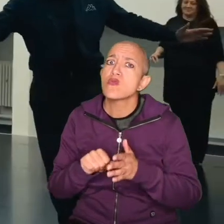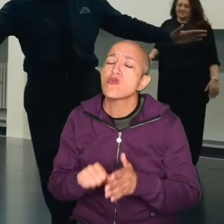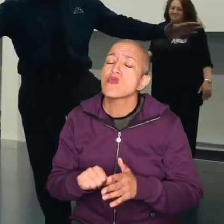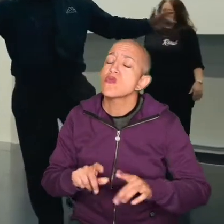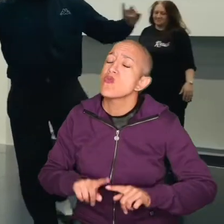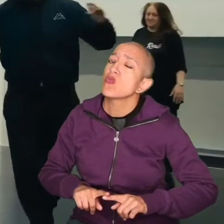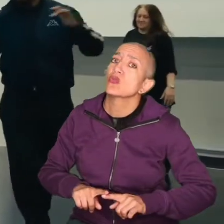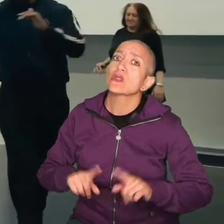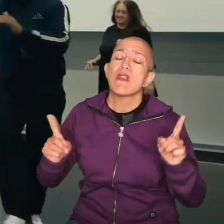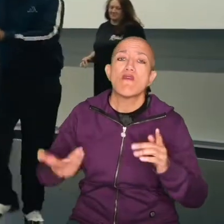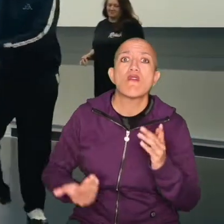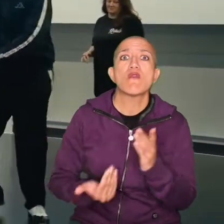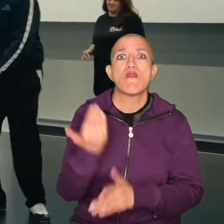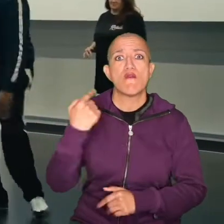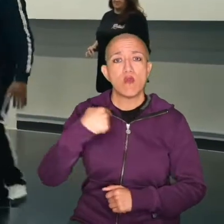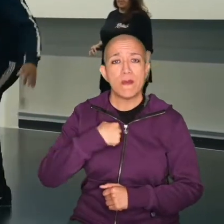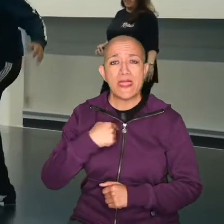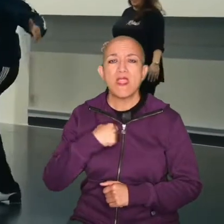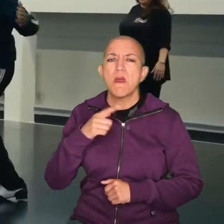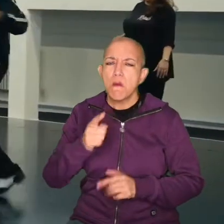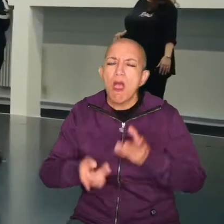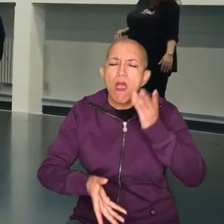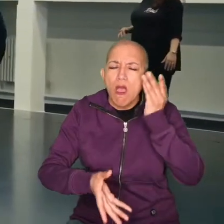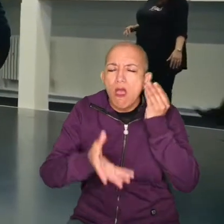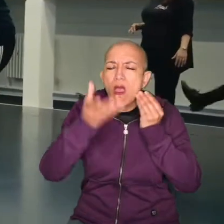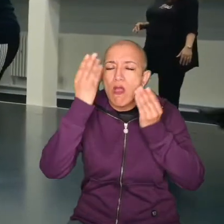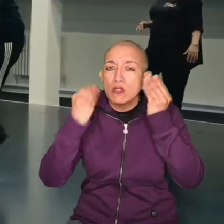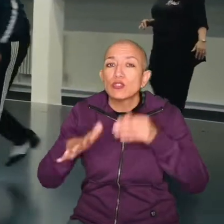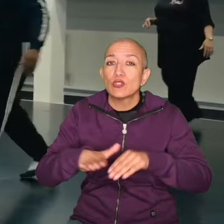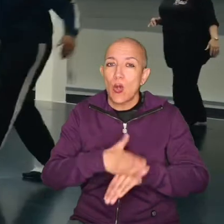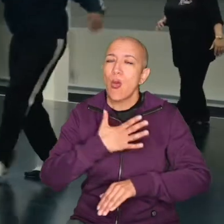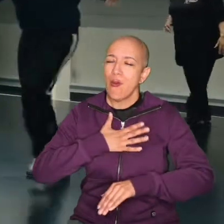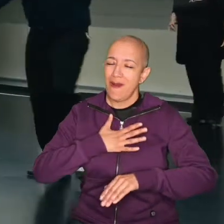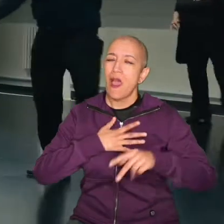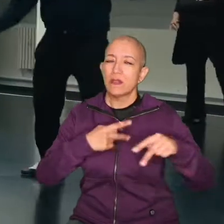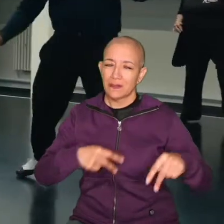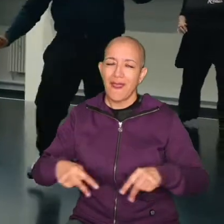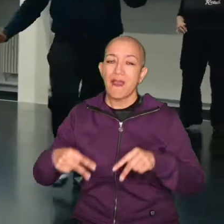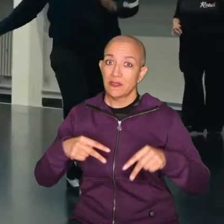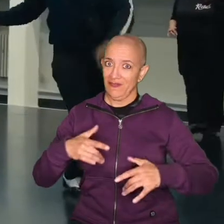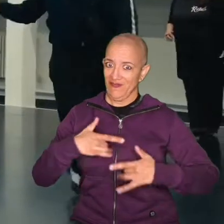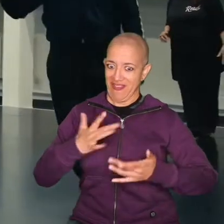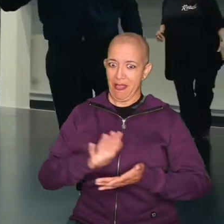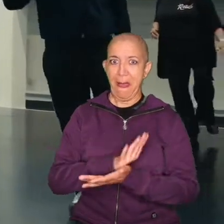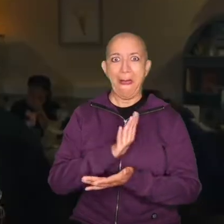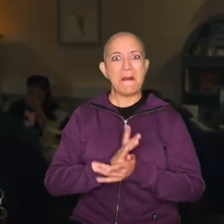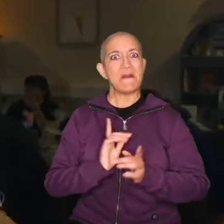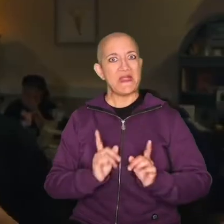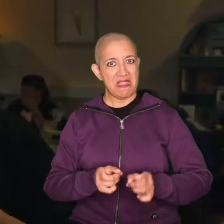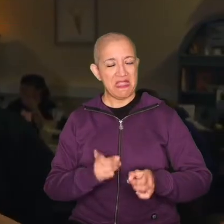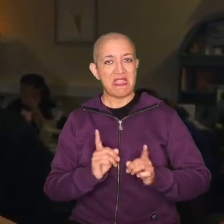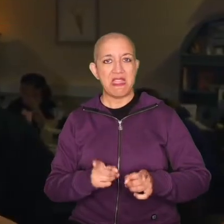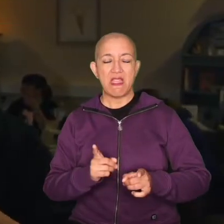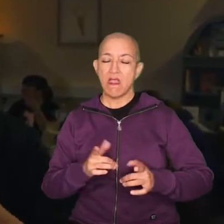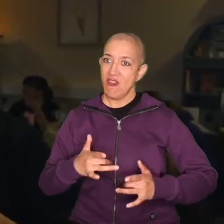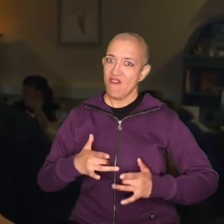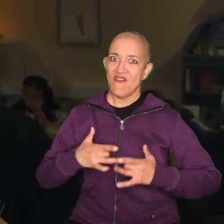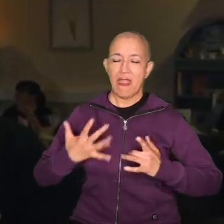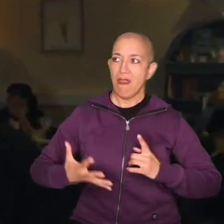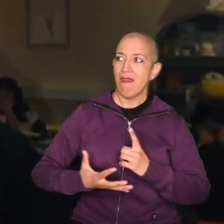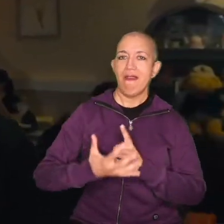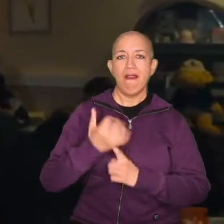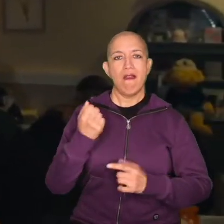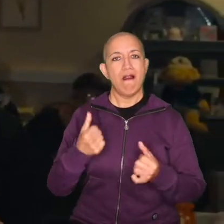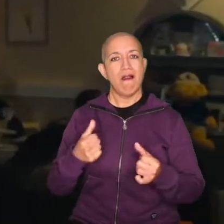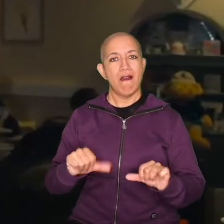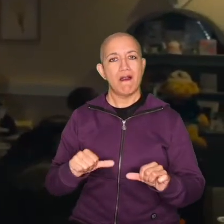slowly, but I do like dancing. It makes you feel happy. It just makes you feel happy and feels like you've done something, you know. It's like a dream come true now. I'm